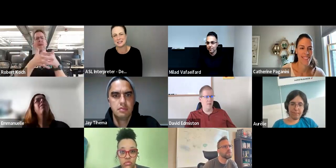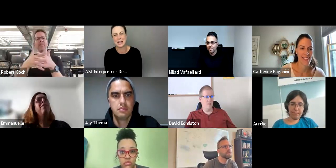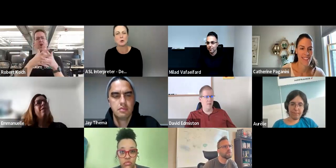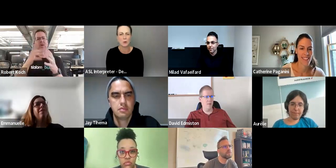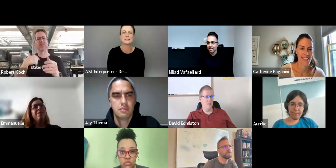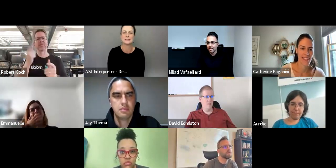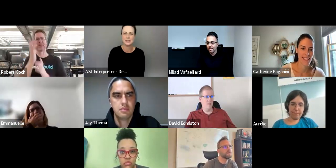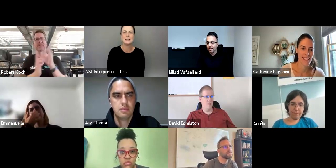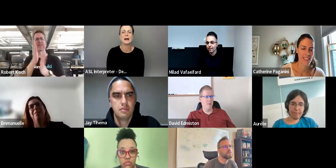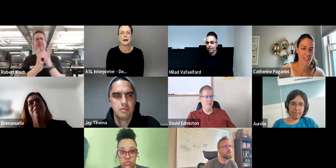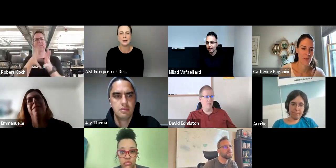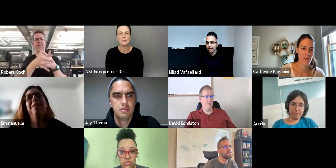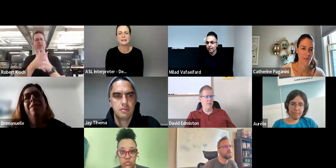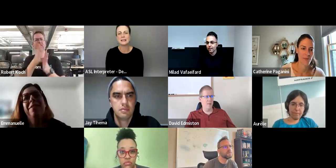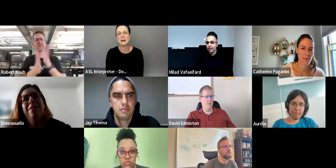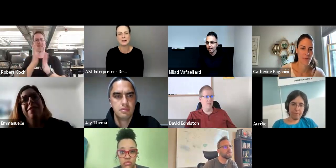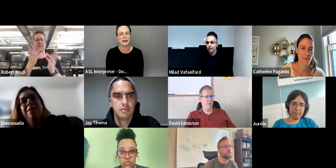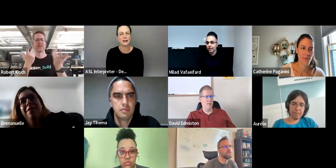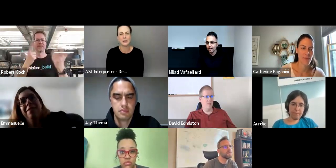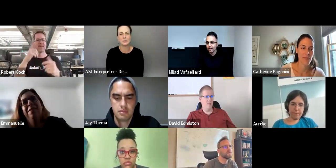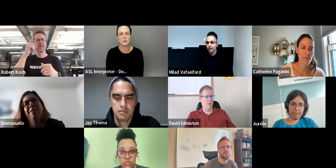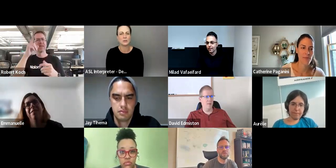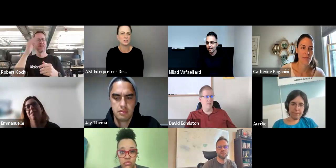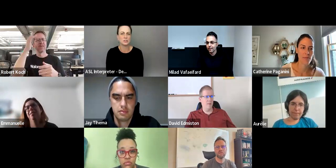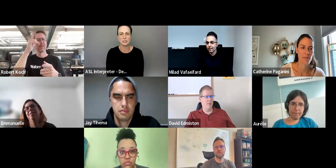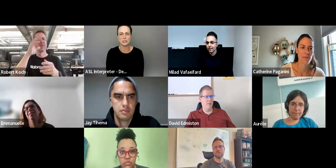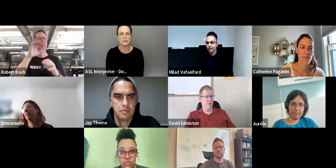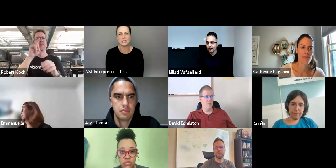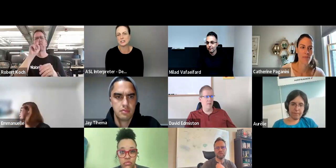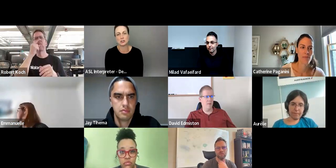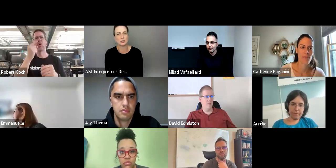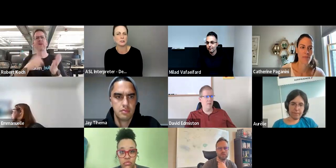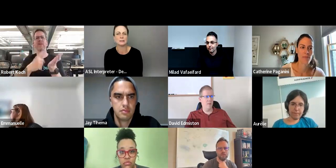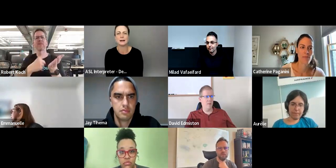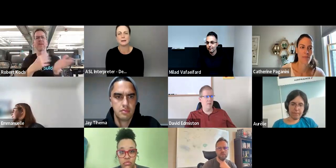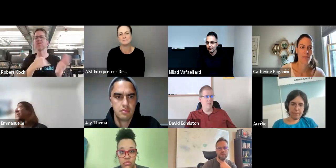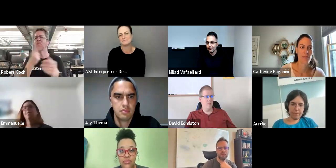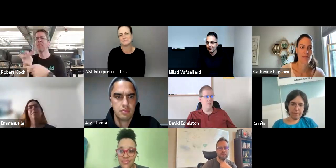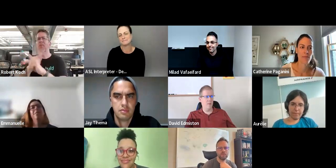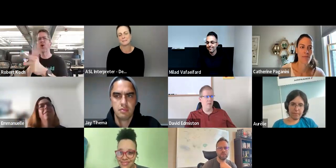to indicate pull request. In America, I don't know what the gestural